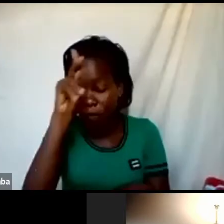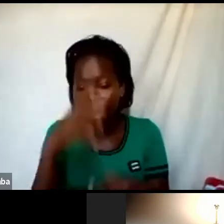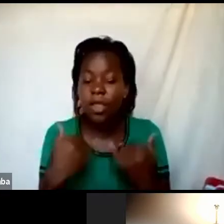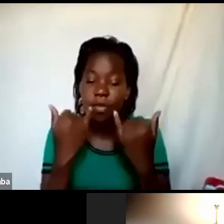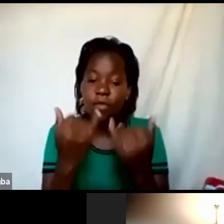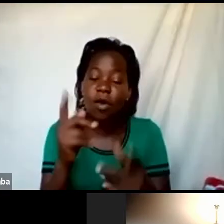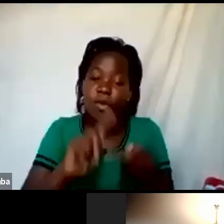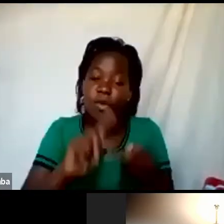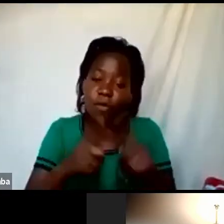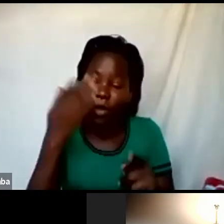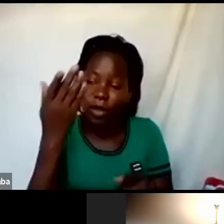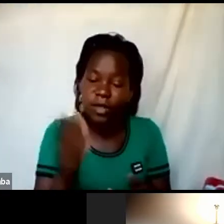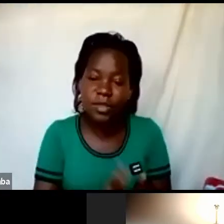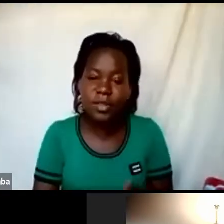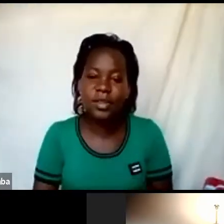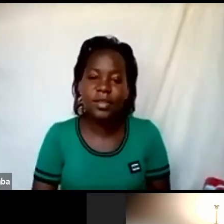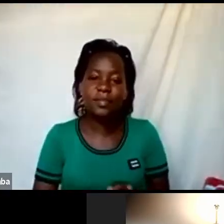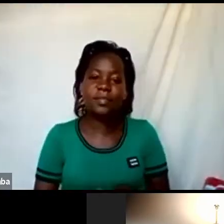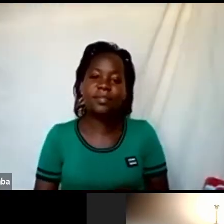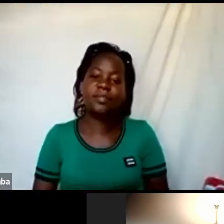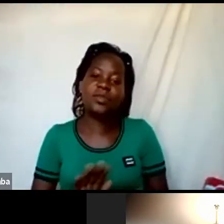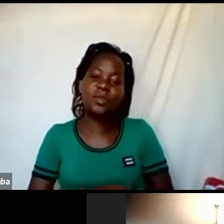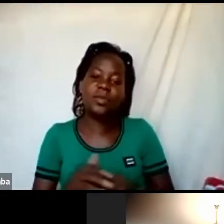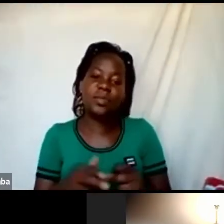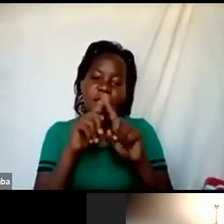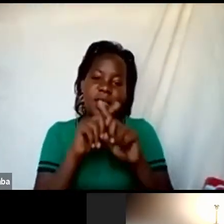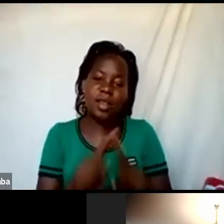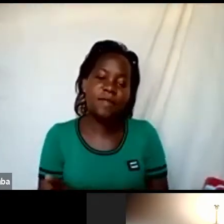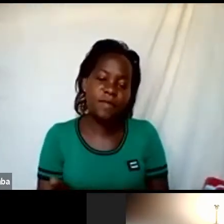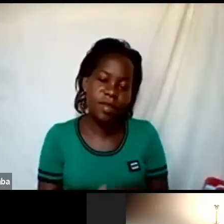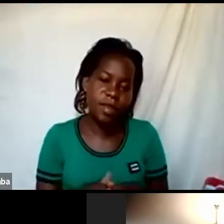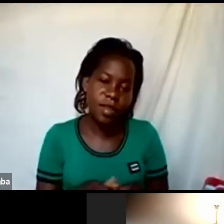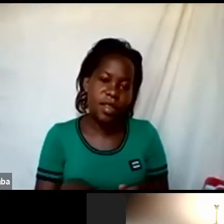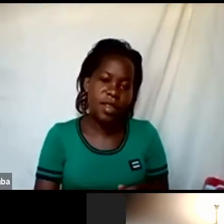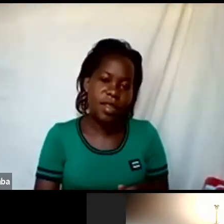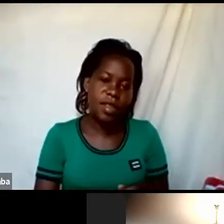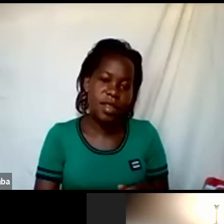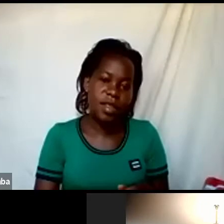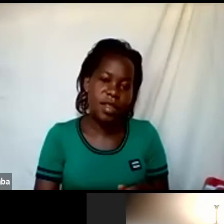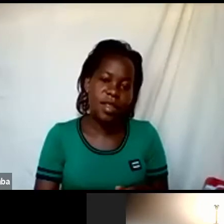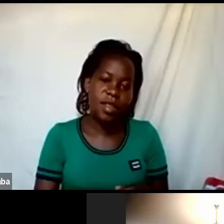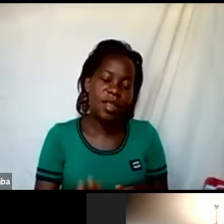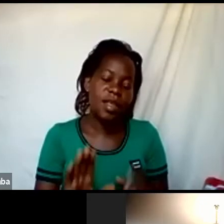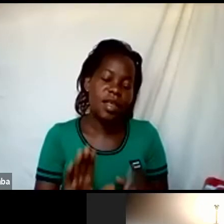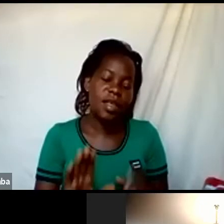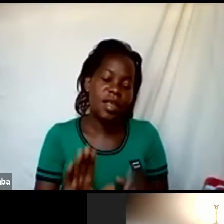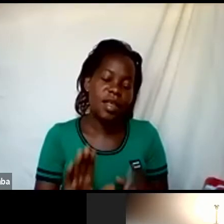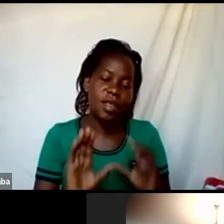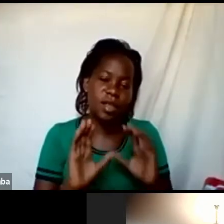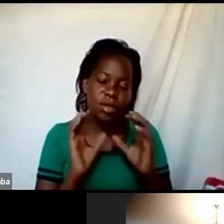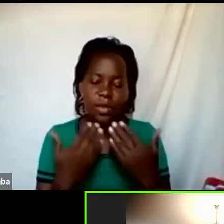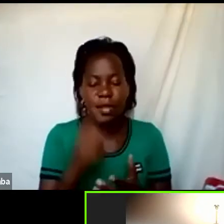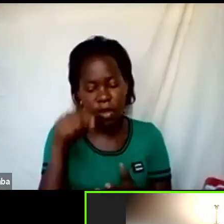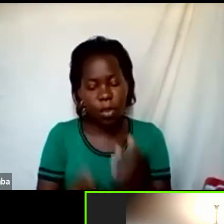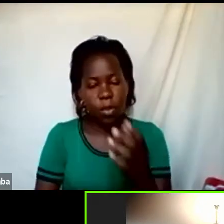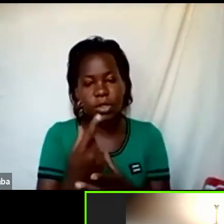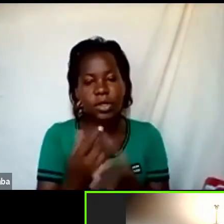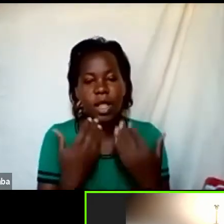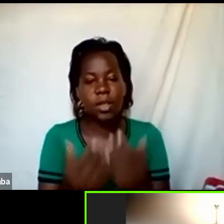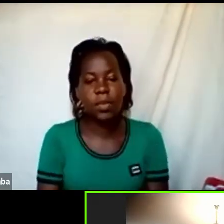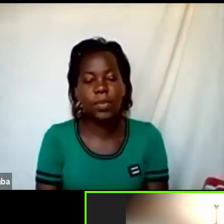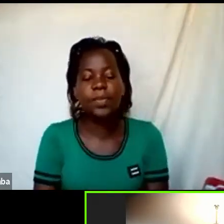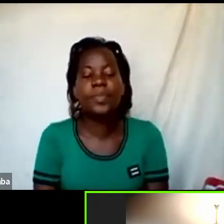friends, and you're going to be able to make a difference in our society. Thank you very much for the opportunity. Thank you. No, thank you very much,